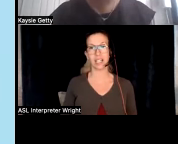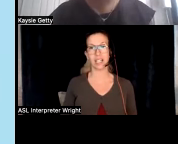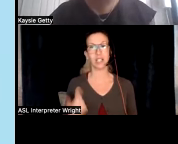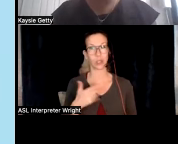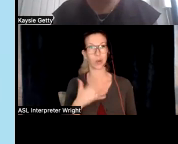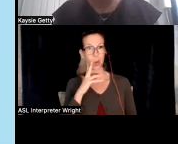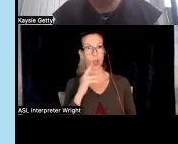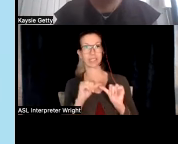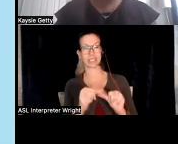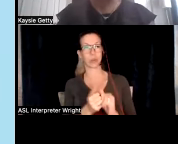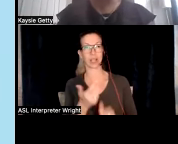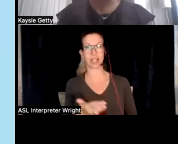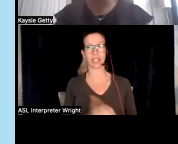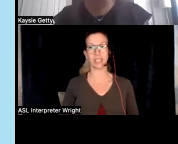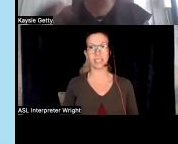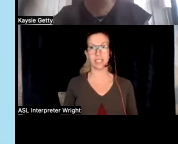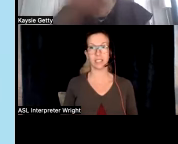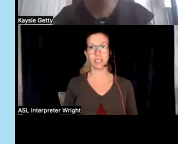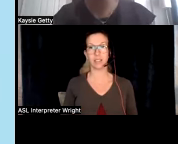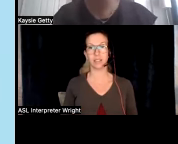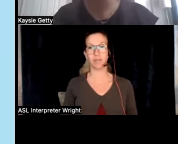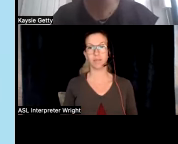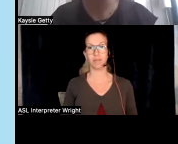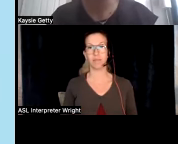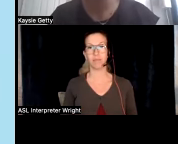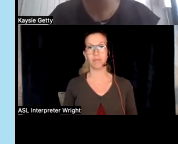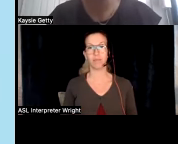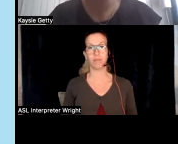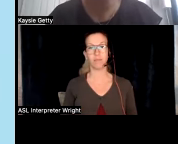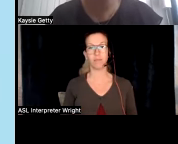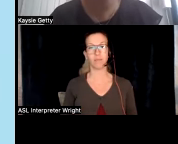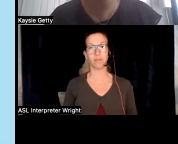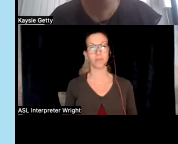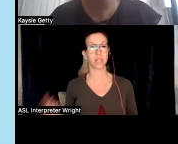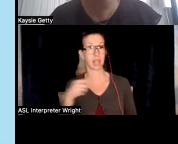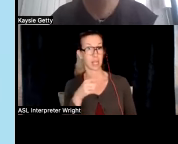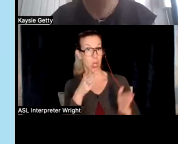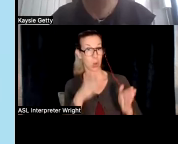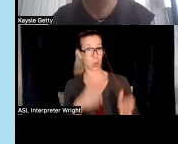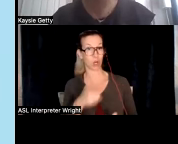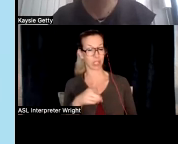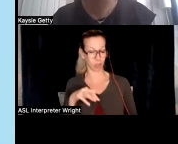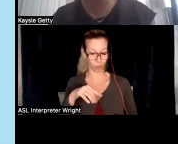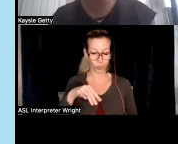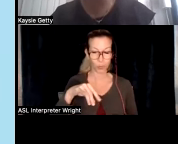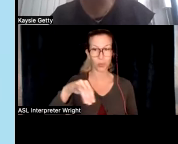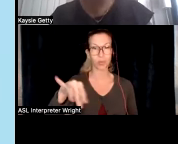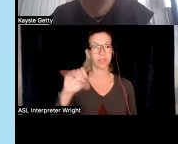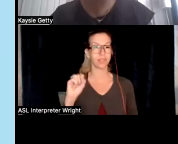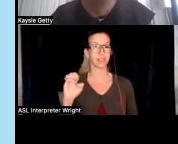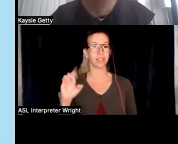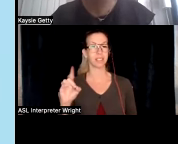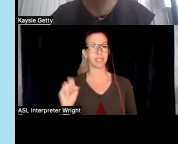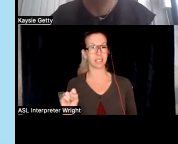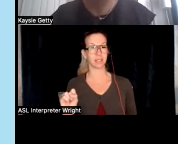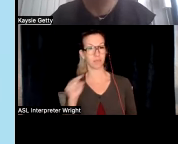us for a second. And so as you can see here, the person on the screen is planting seeds. And so we look at the